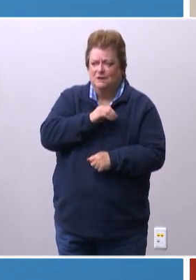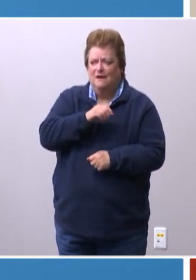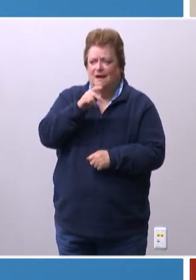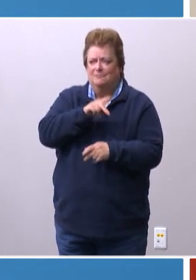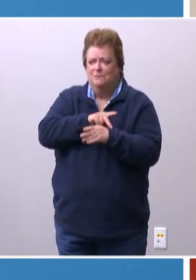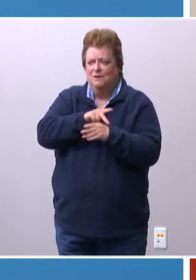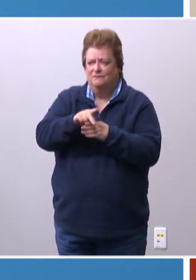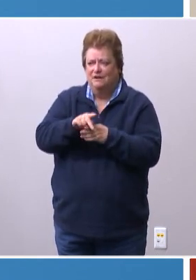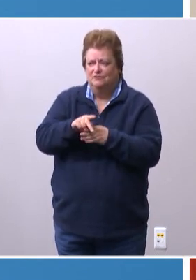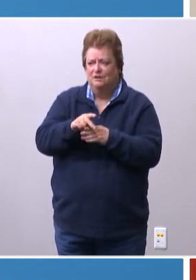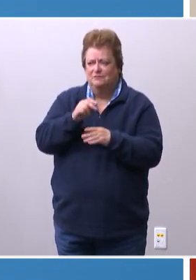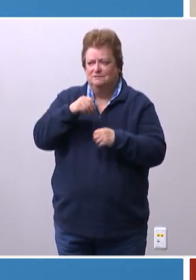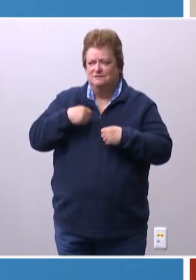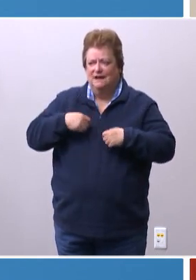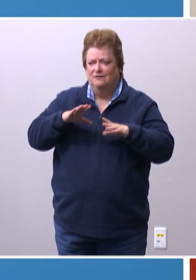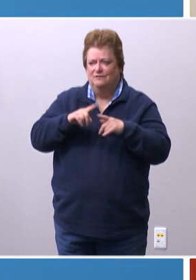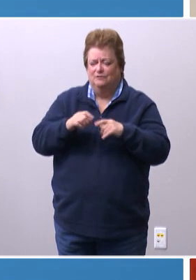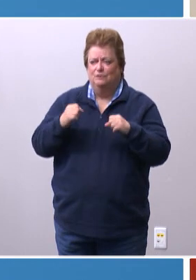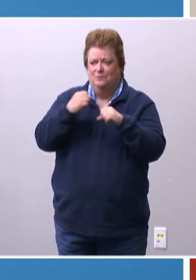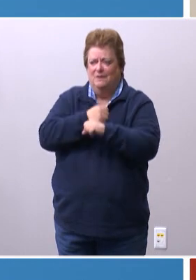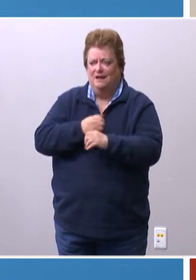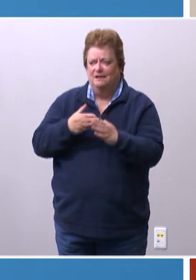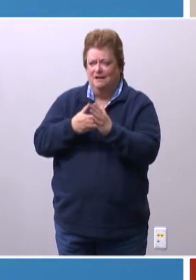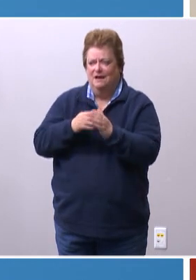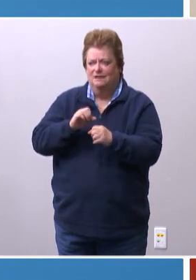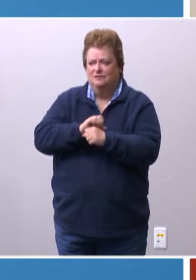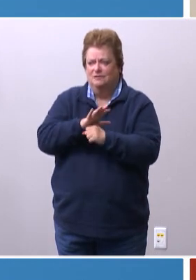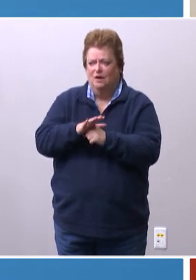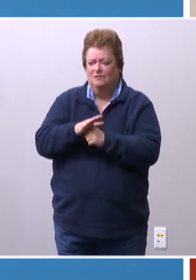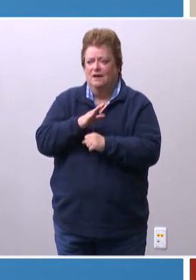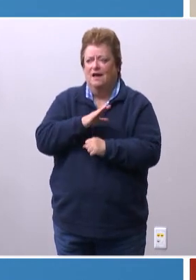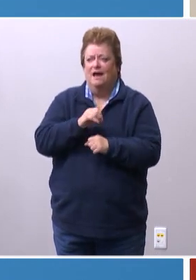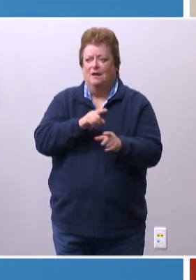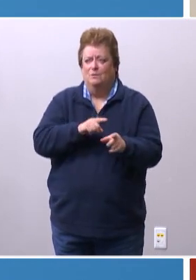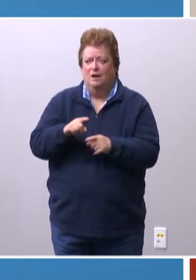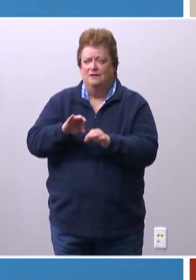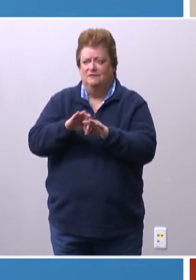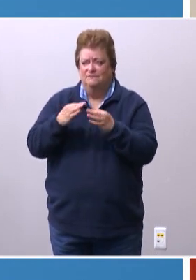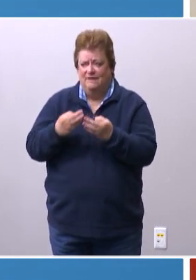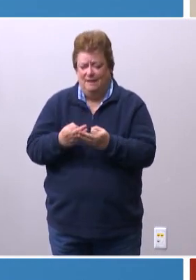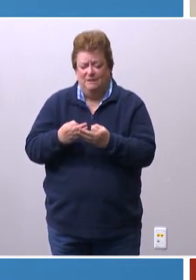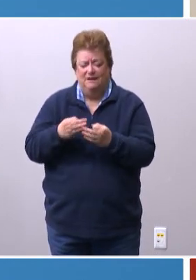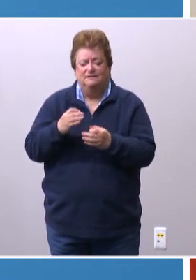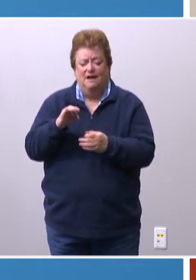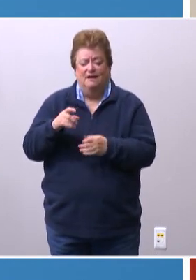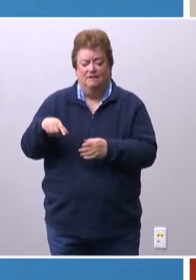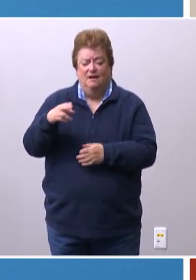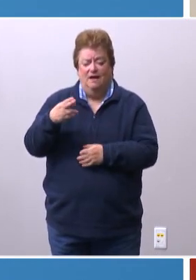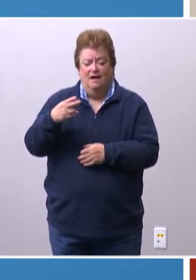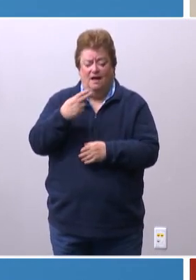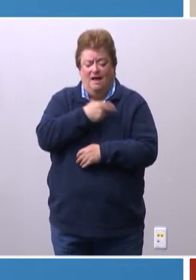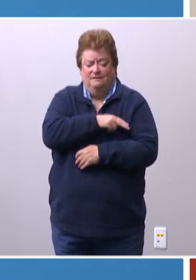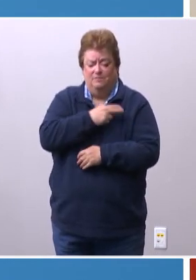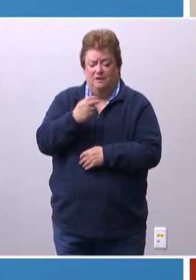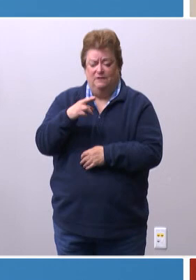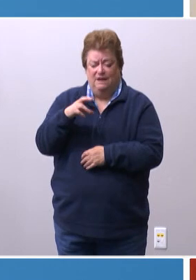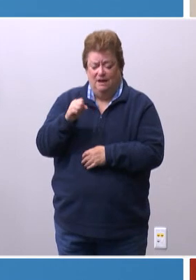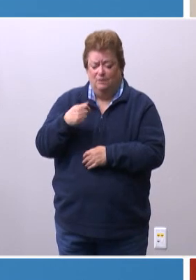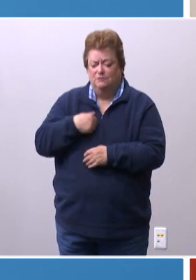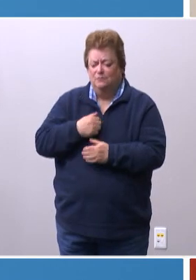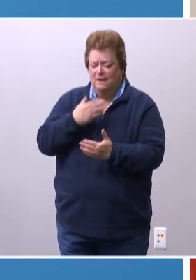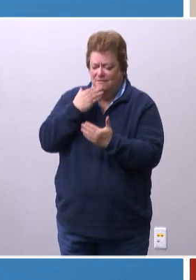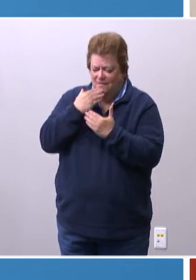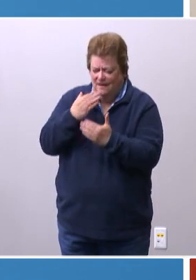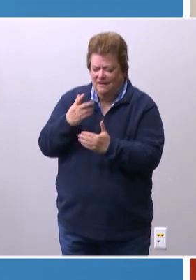battle the pandemic. And whereas the families of hospital heroes also have earned our deep gratitude for their support of our